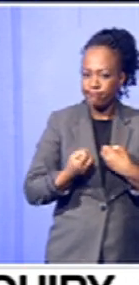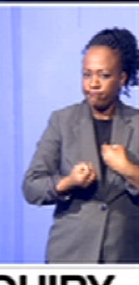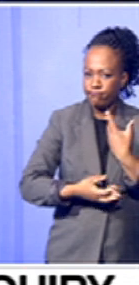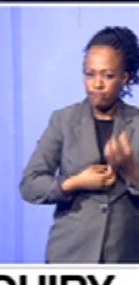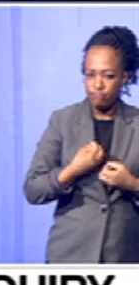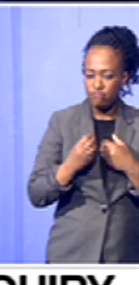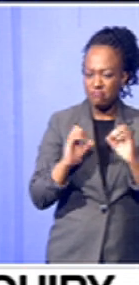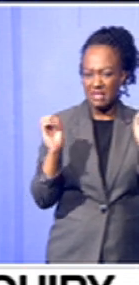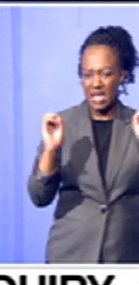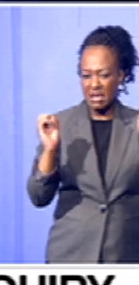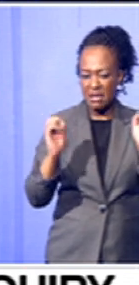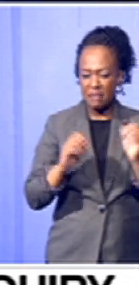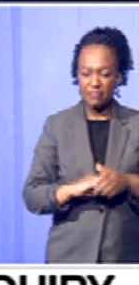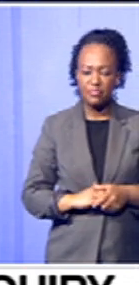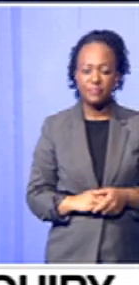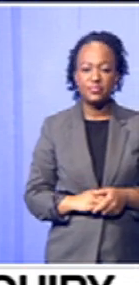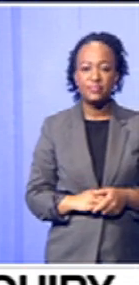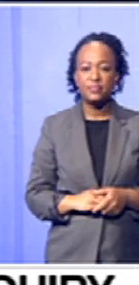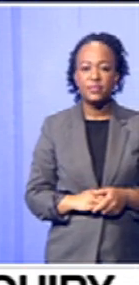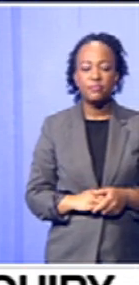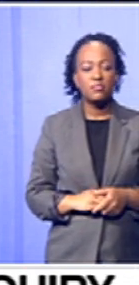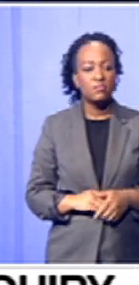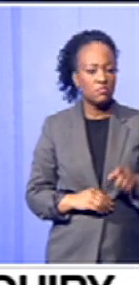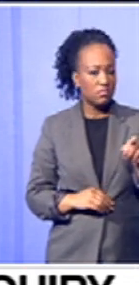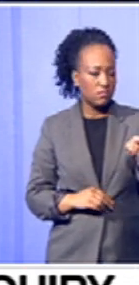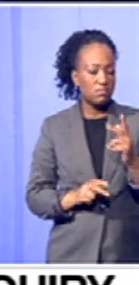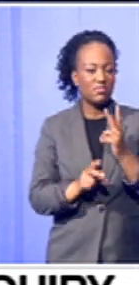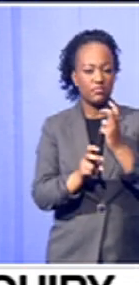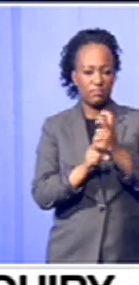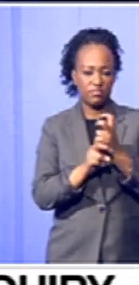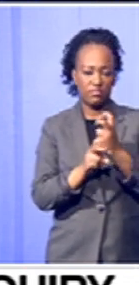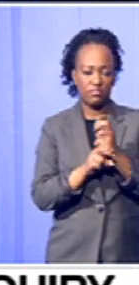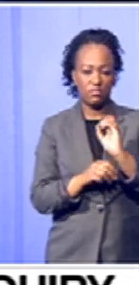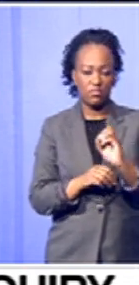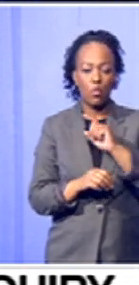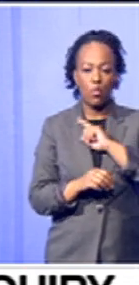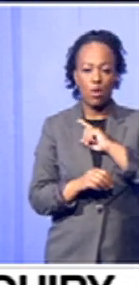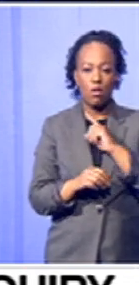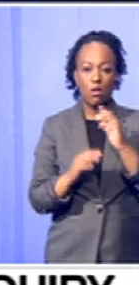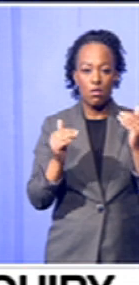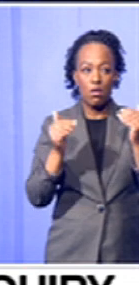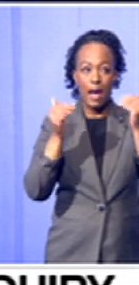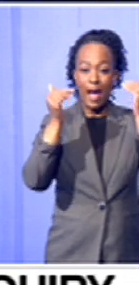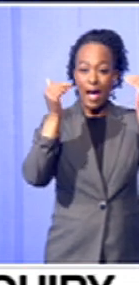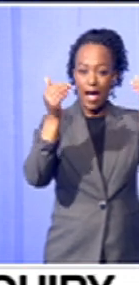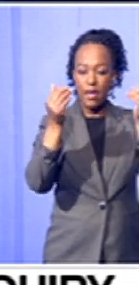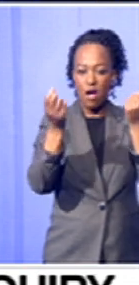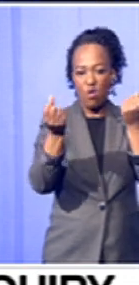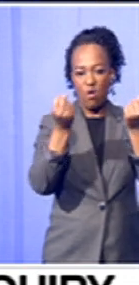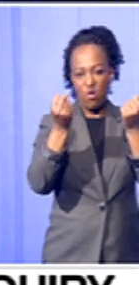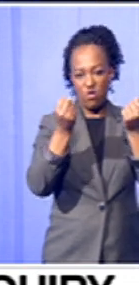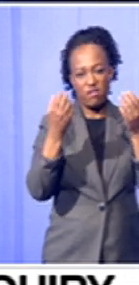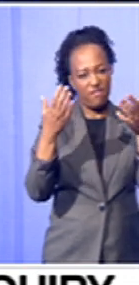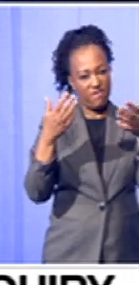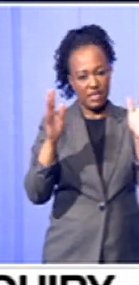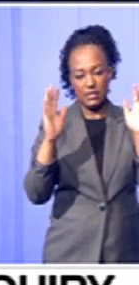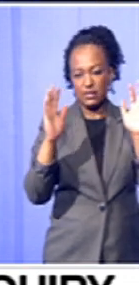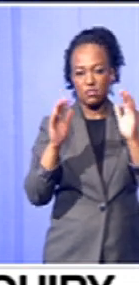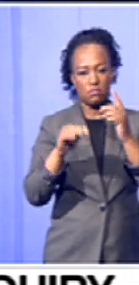And it's very tricky in the sense that the High Court has already ruled that this